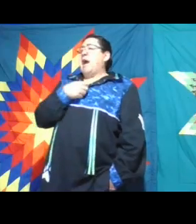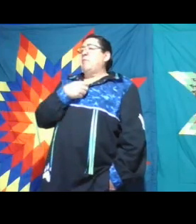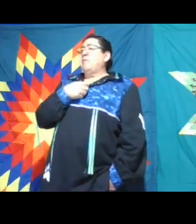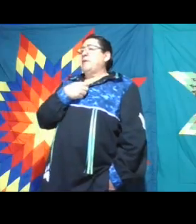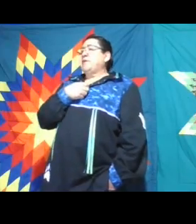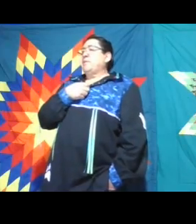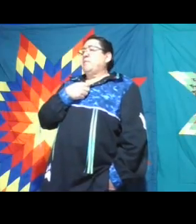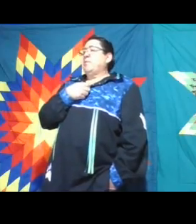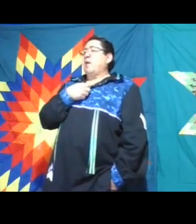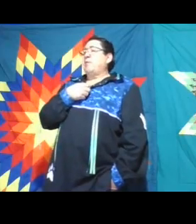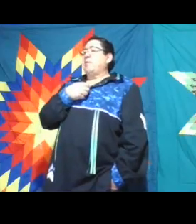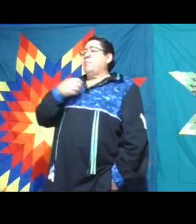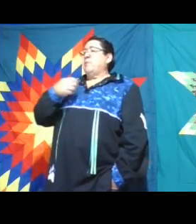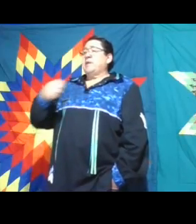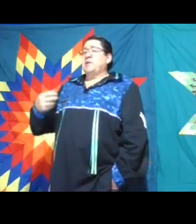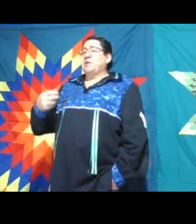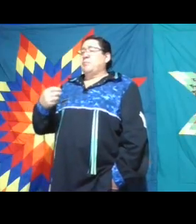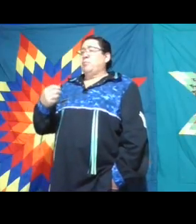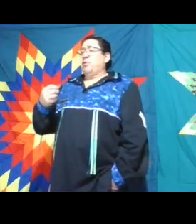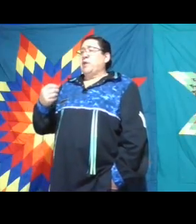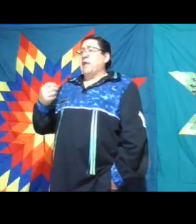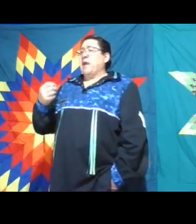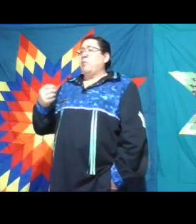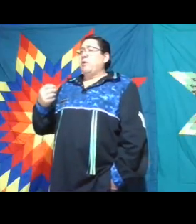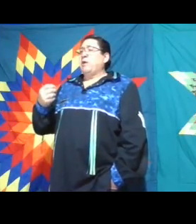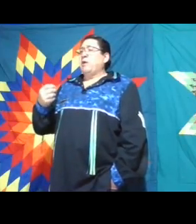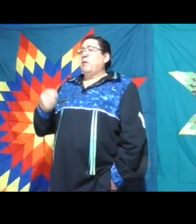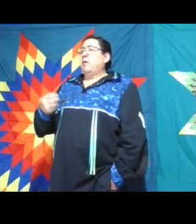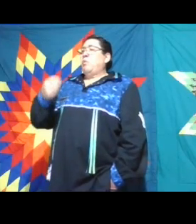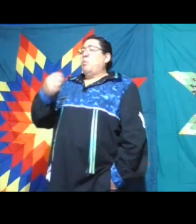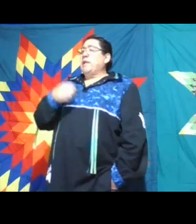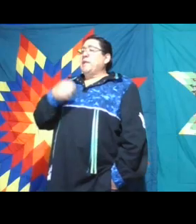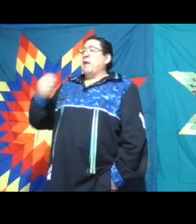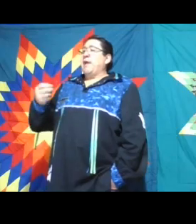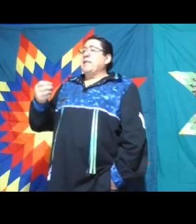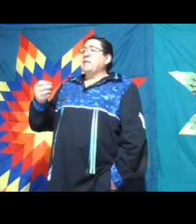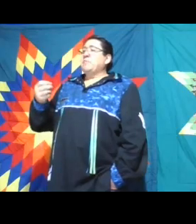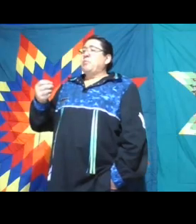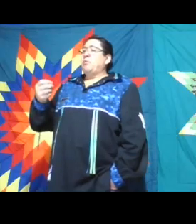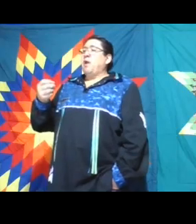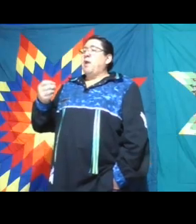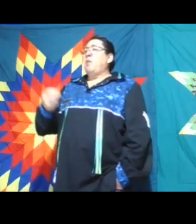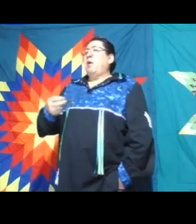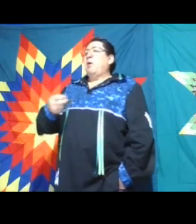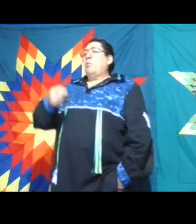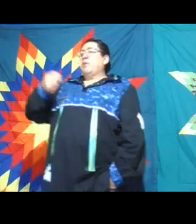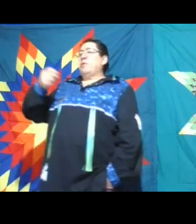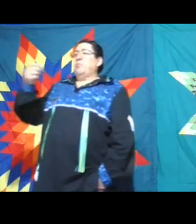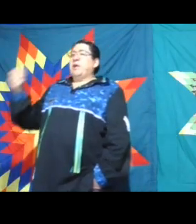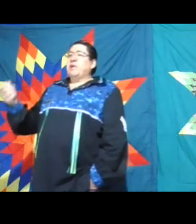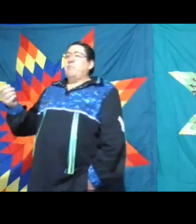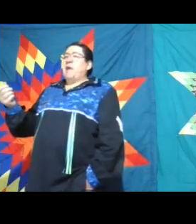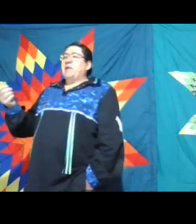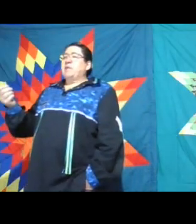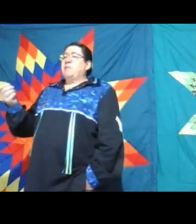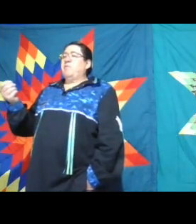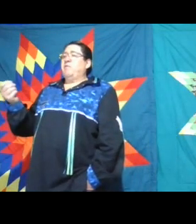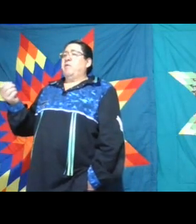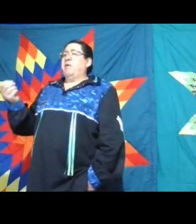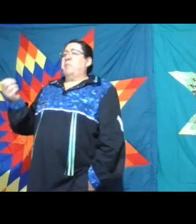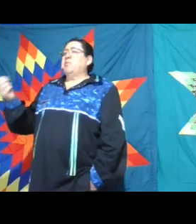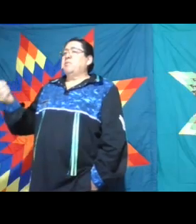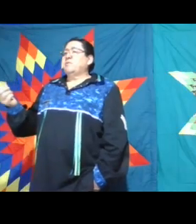This is our initiative through our Indigenous Employee Network. We designed this program. We're going to bring it to